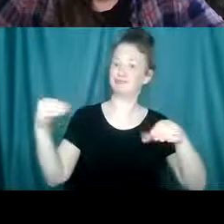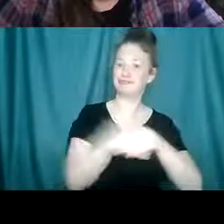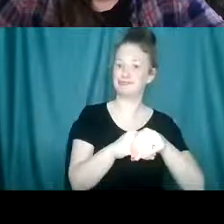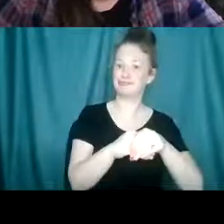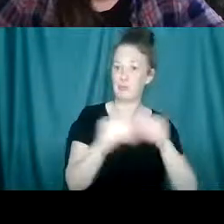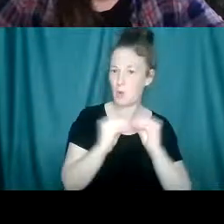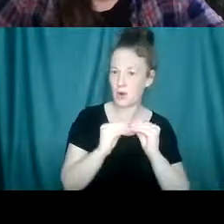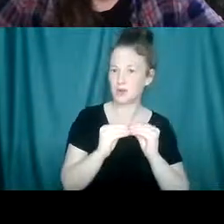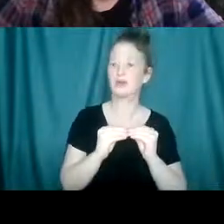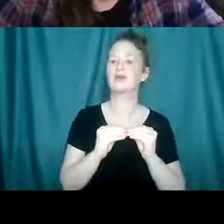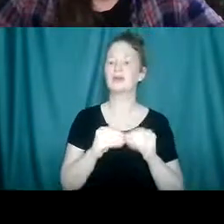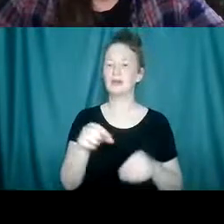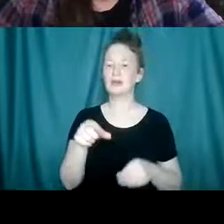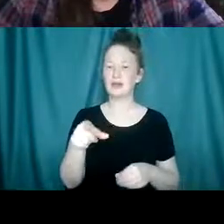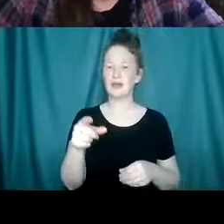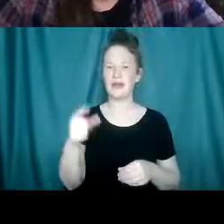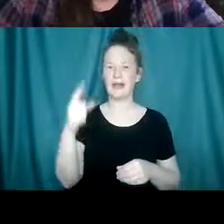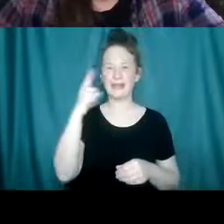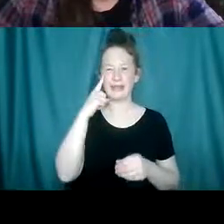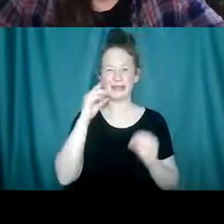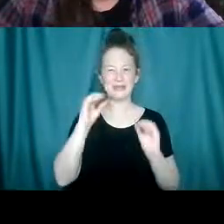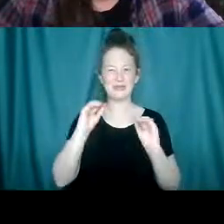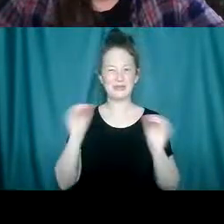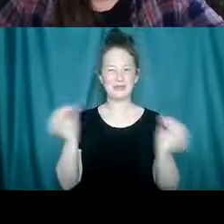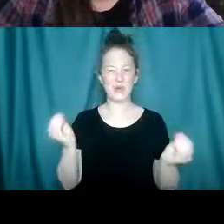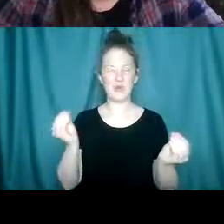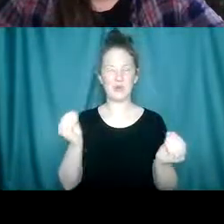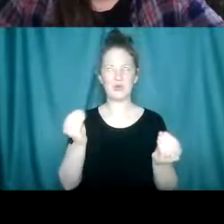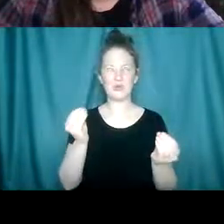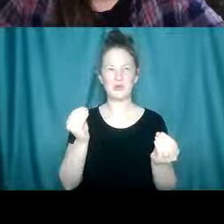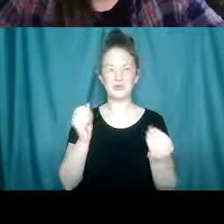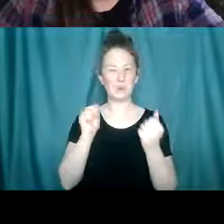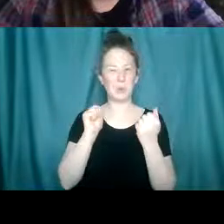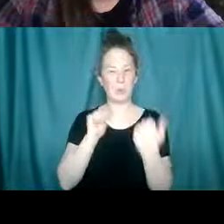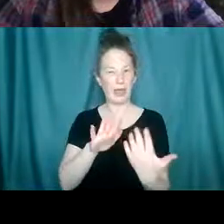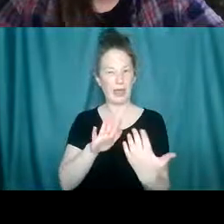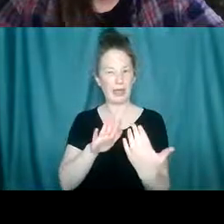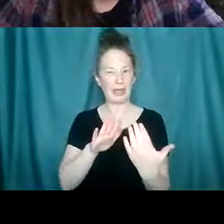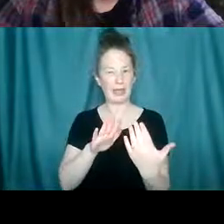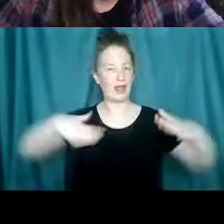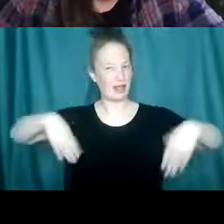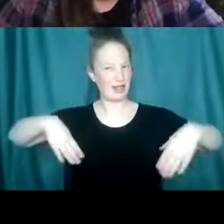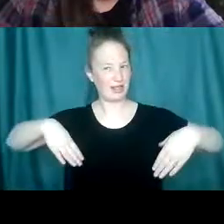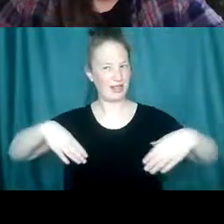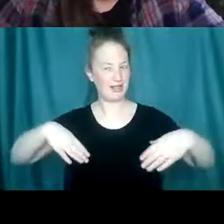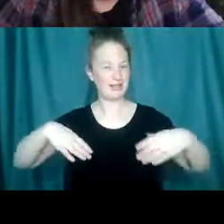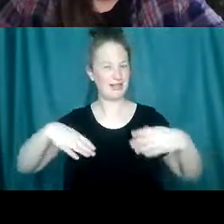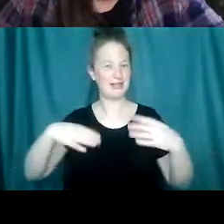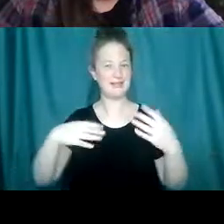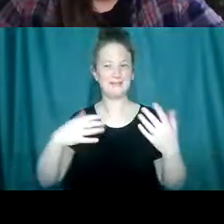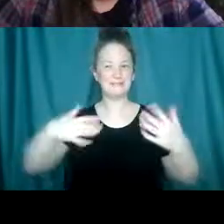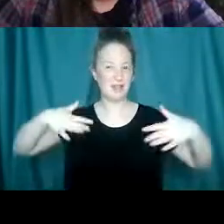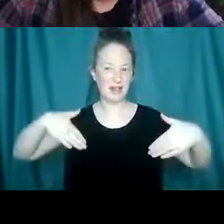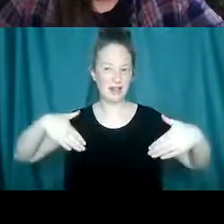So I think there isn't a really good way to monitor that right now because we haven't been able